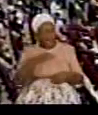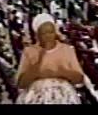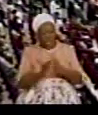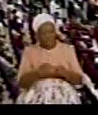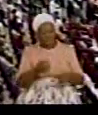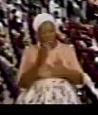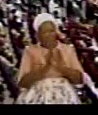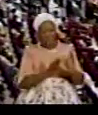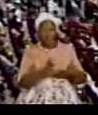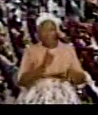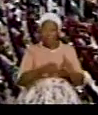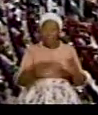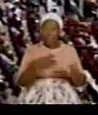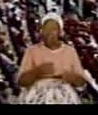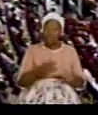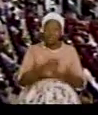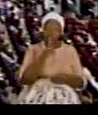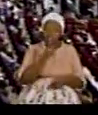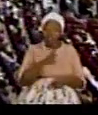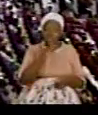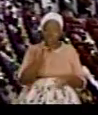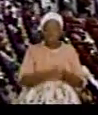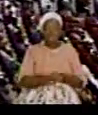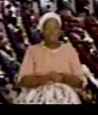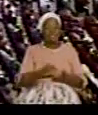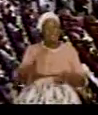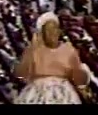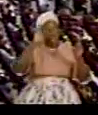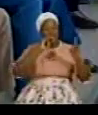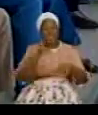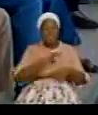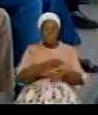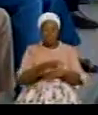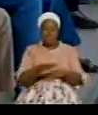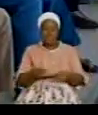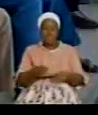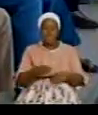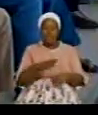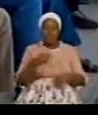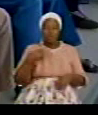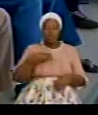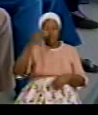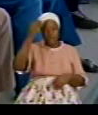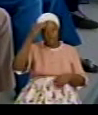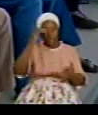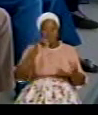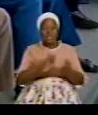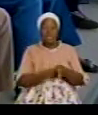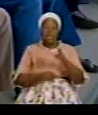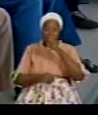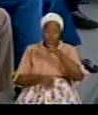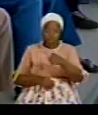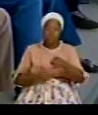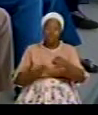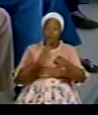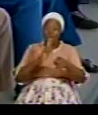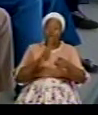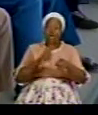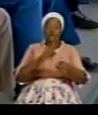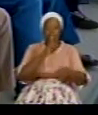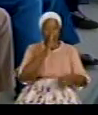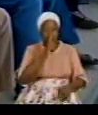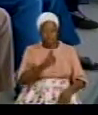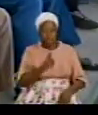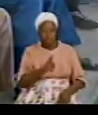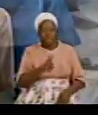truth. Master, we know that thou art true. Yes? It's coming from ulterior